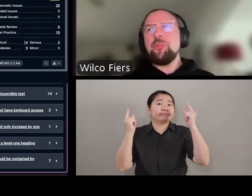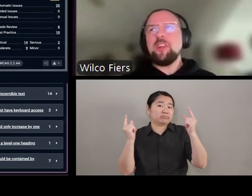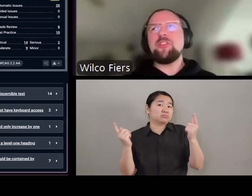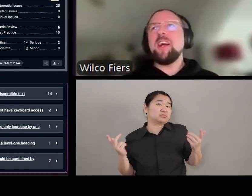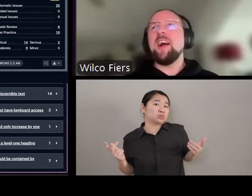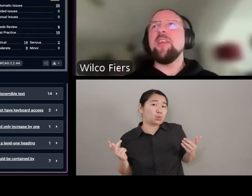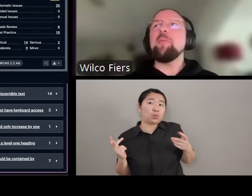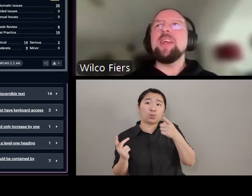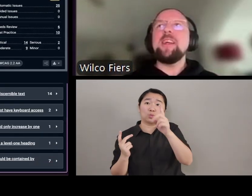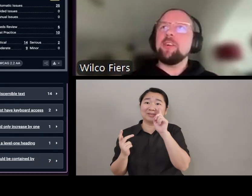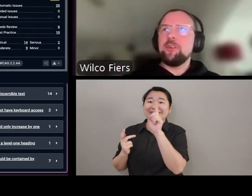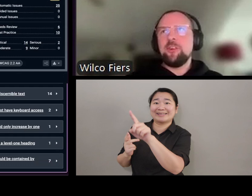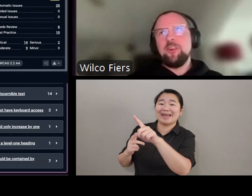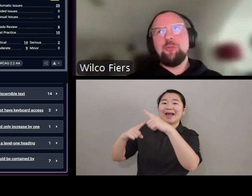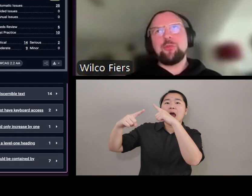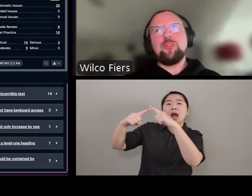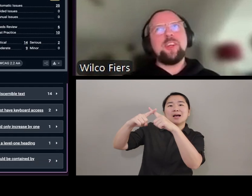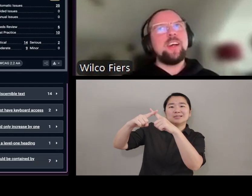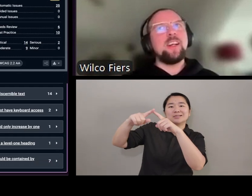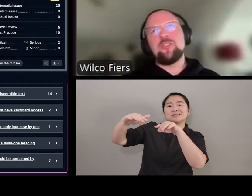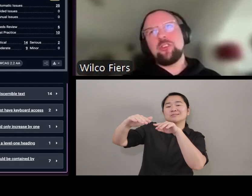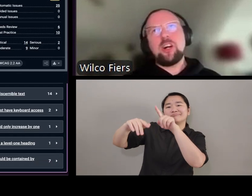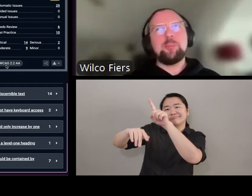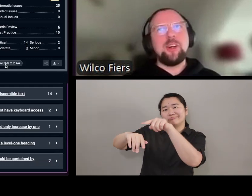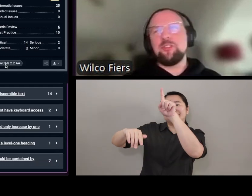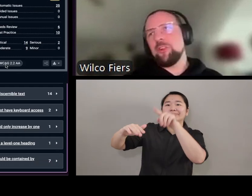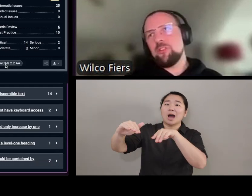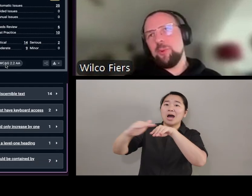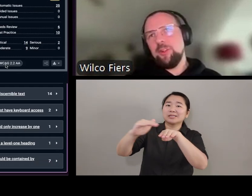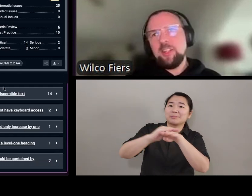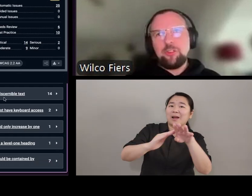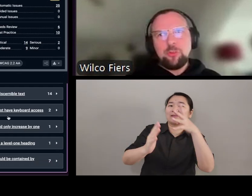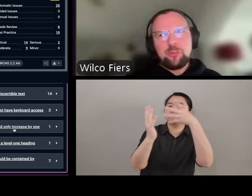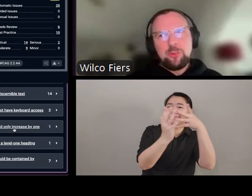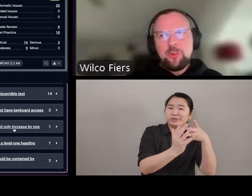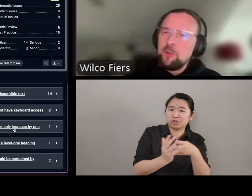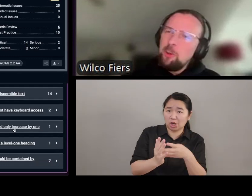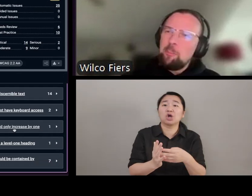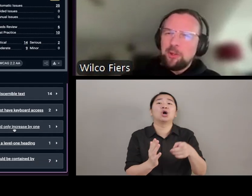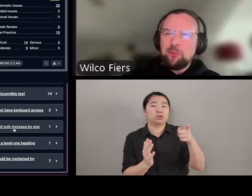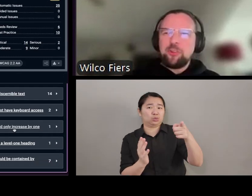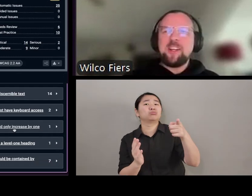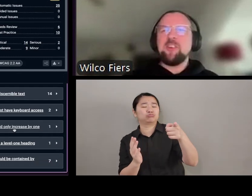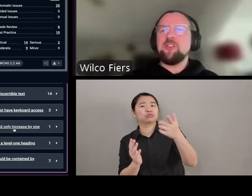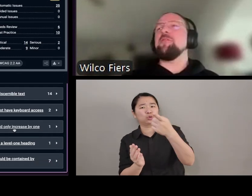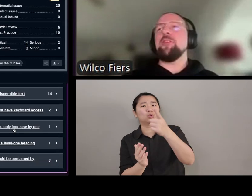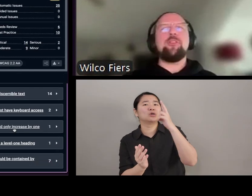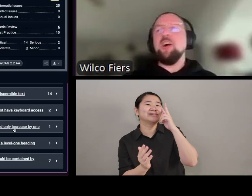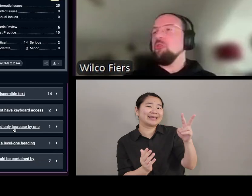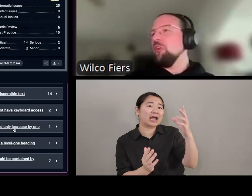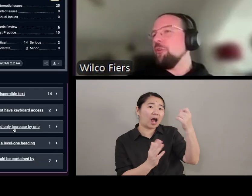2 things stand out at me here. Firstly, that it's got a bunch of accessibility issues, but also that it doesn't